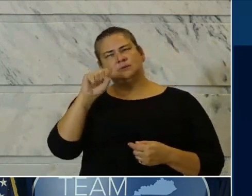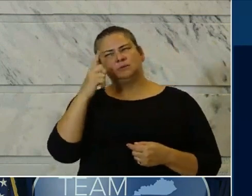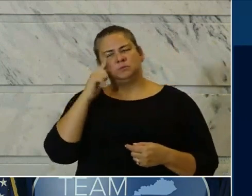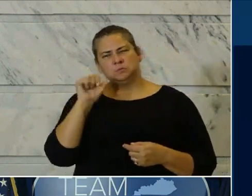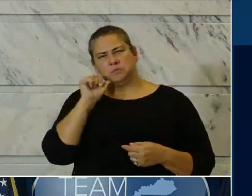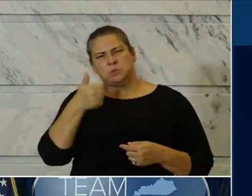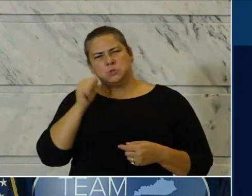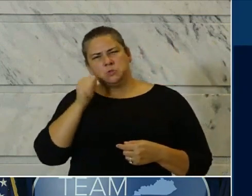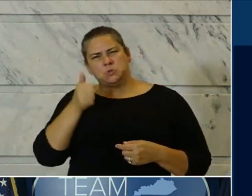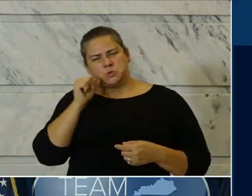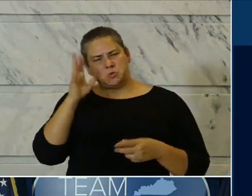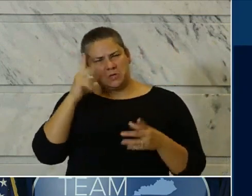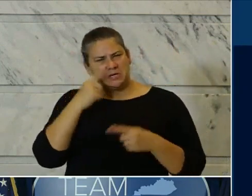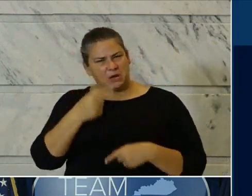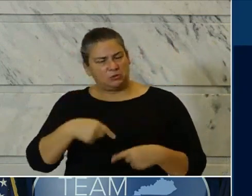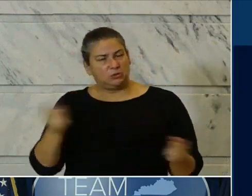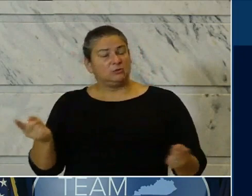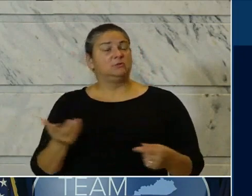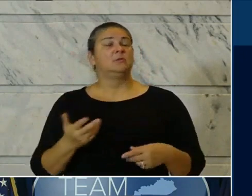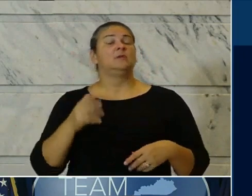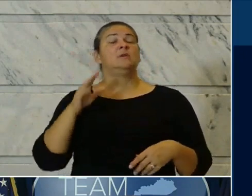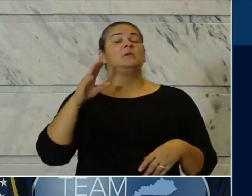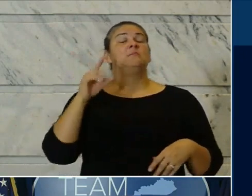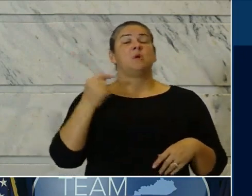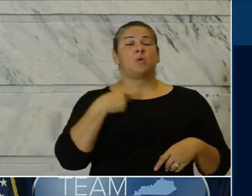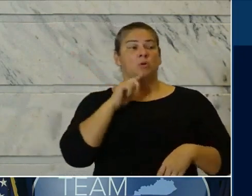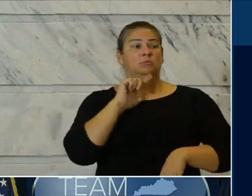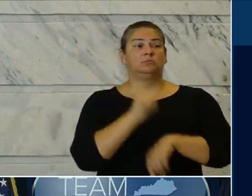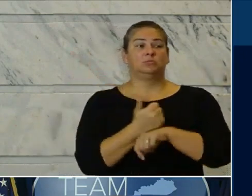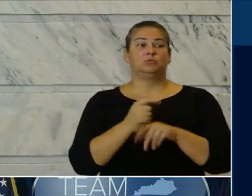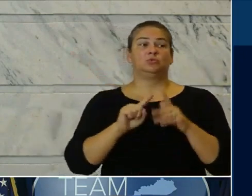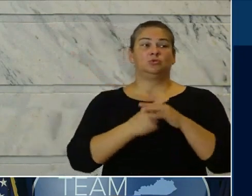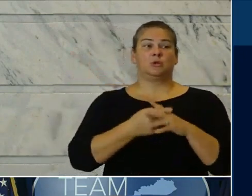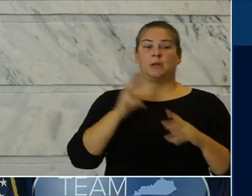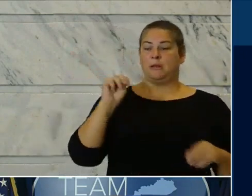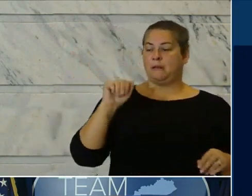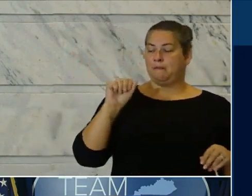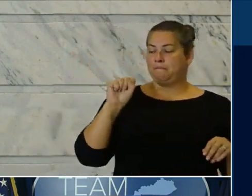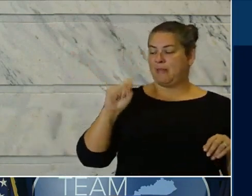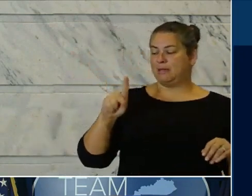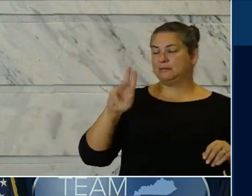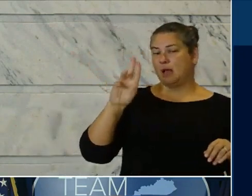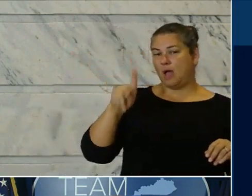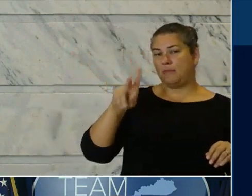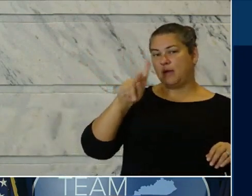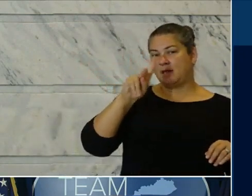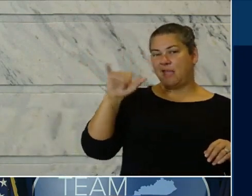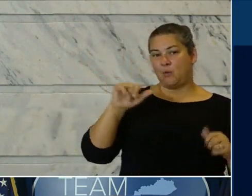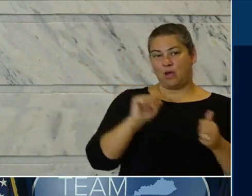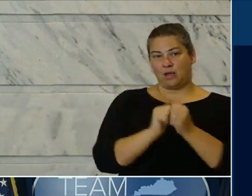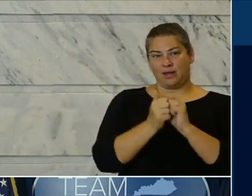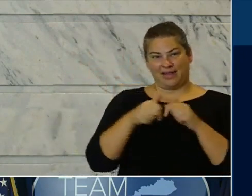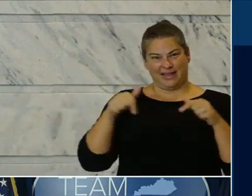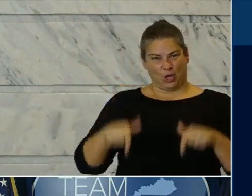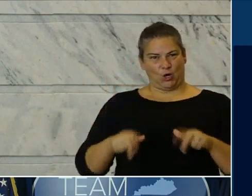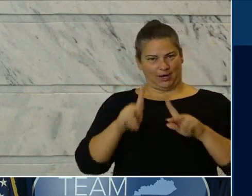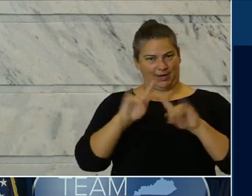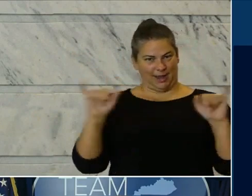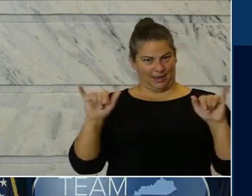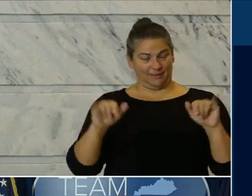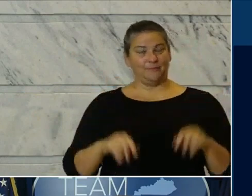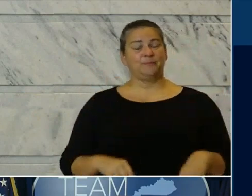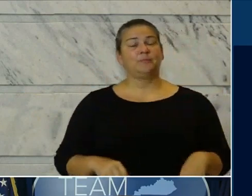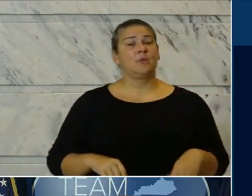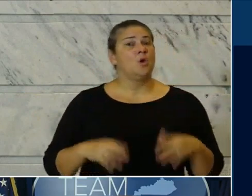tomorrow, but we are going to be starting up a Mask Up KY contest here in Kentucky. The idea is that